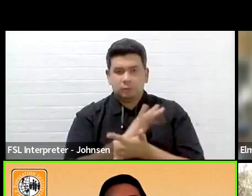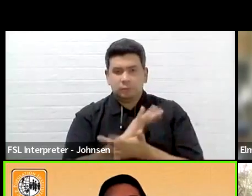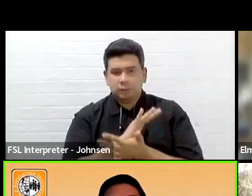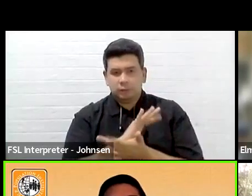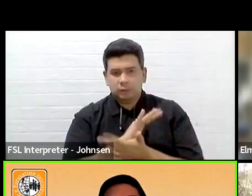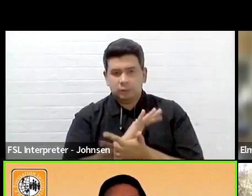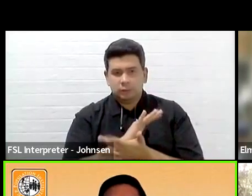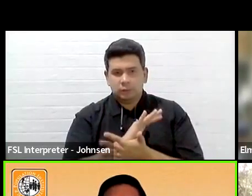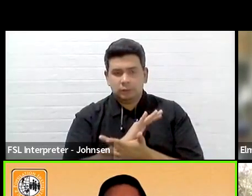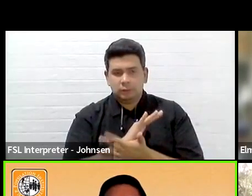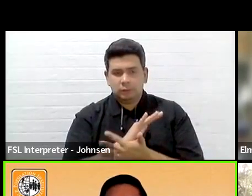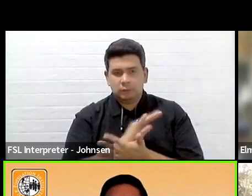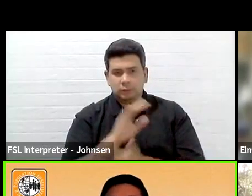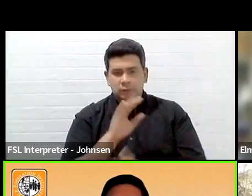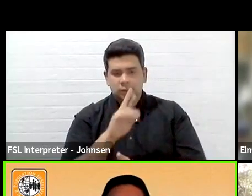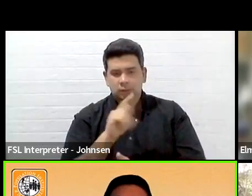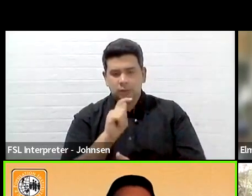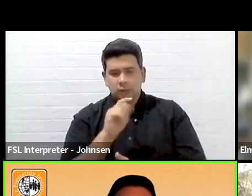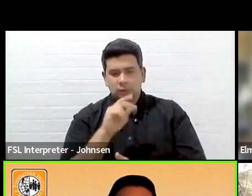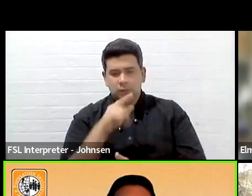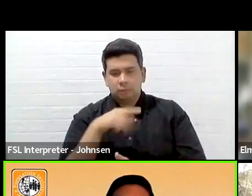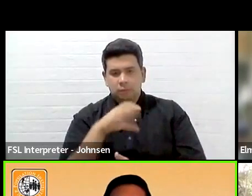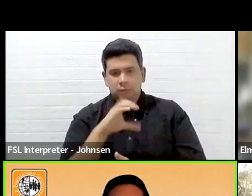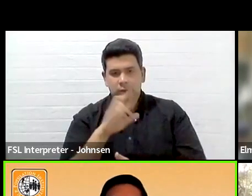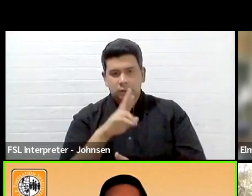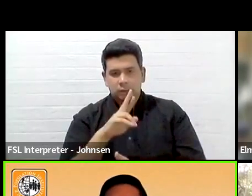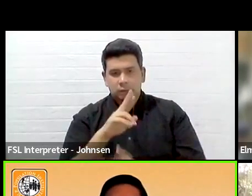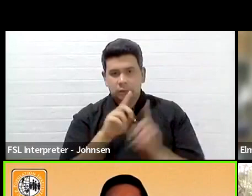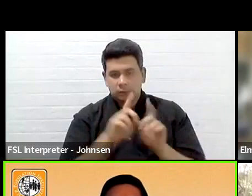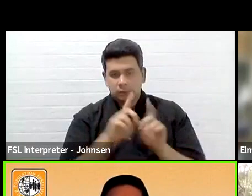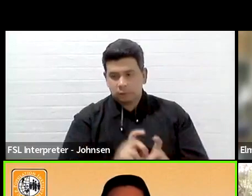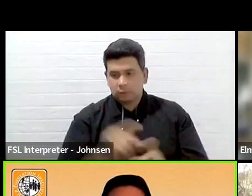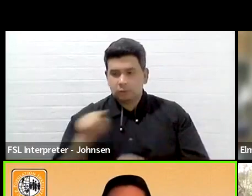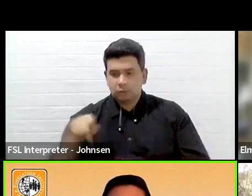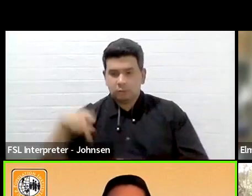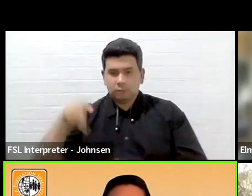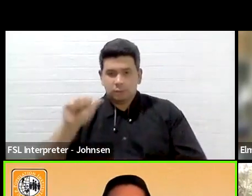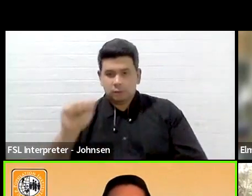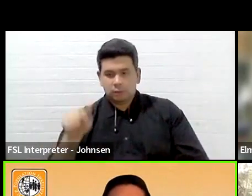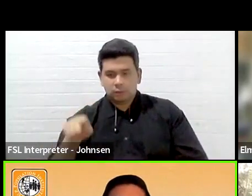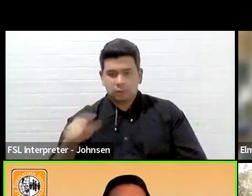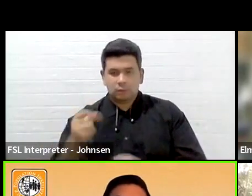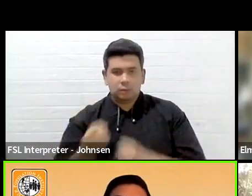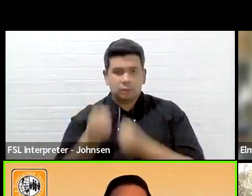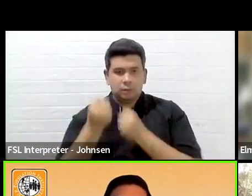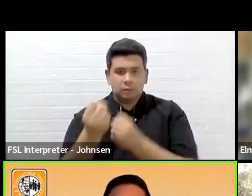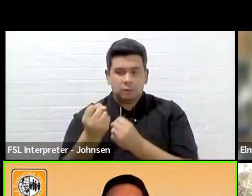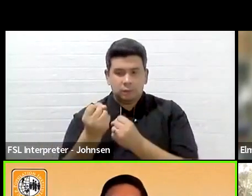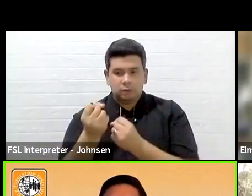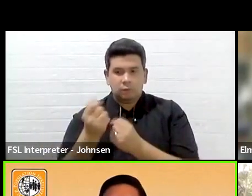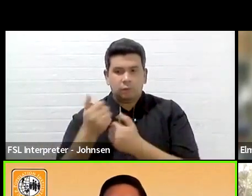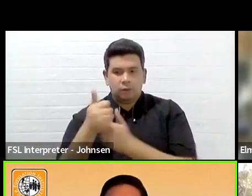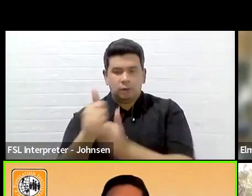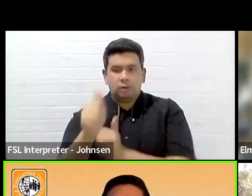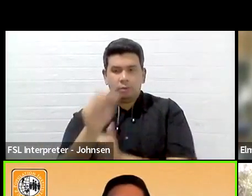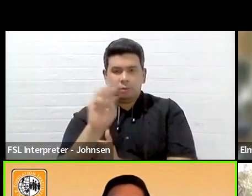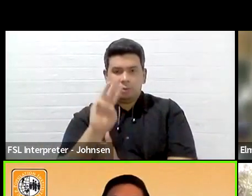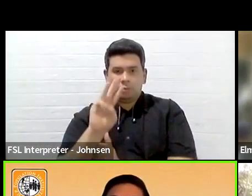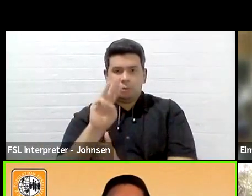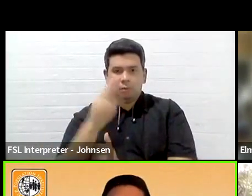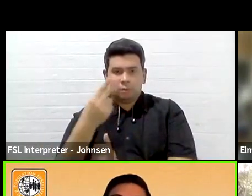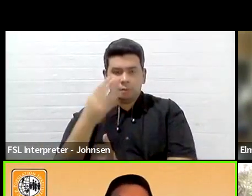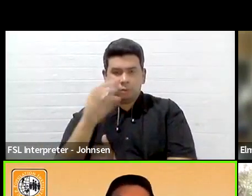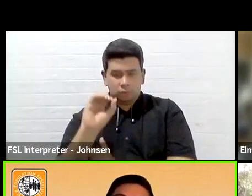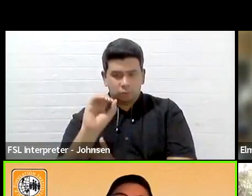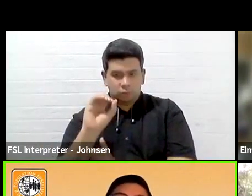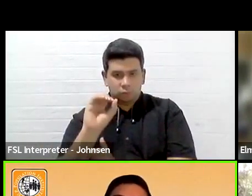from RT-PCR test, while PSA uses yung recommendations by the WHO using ICD-10,